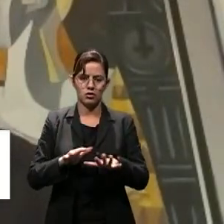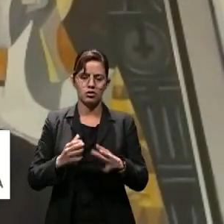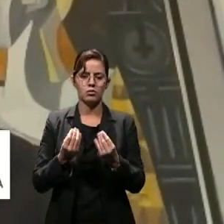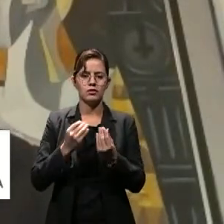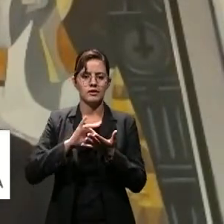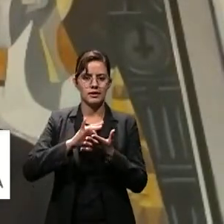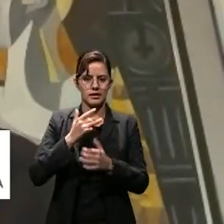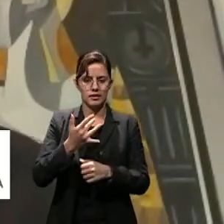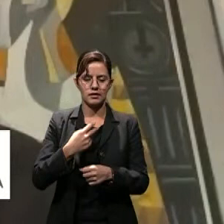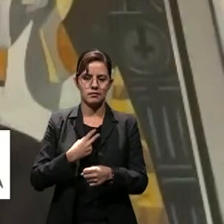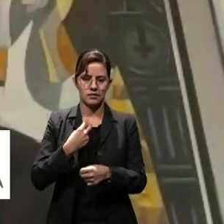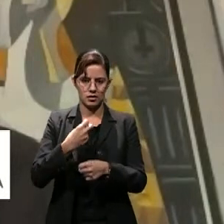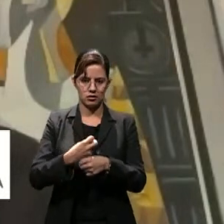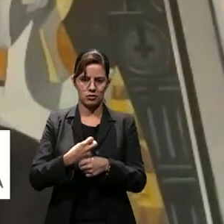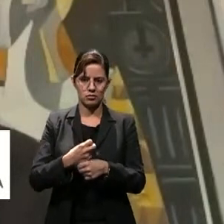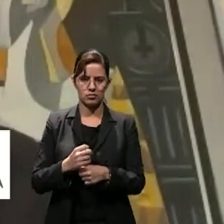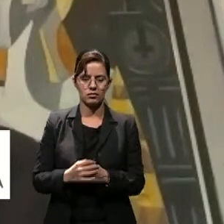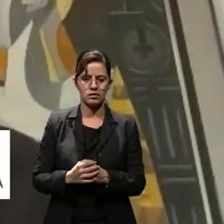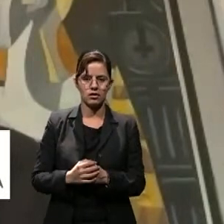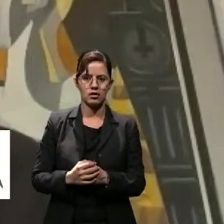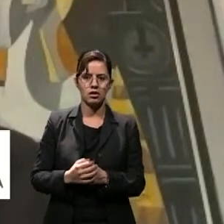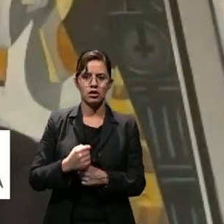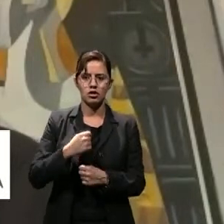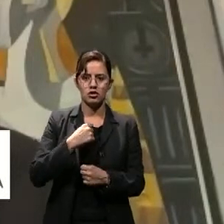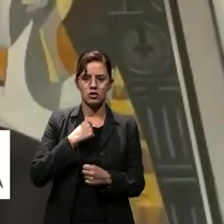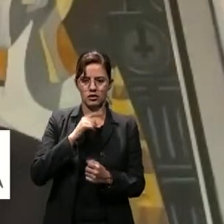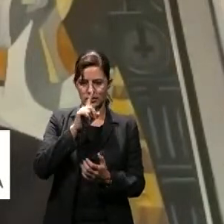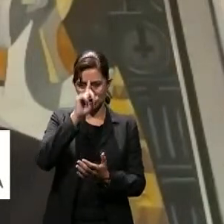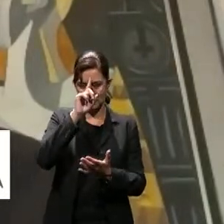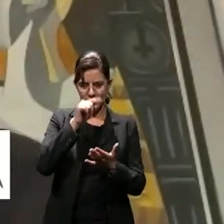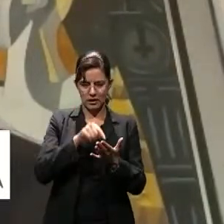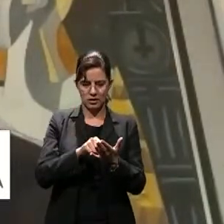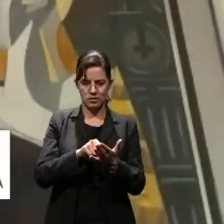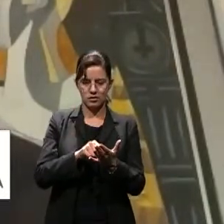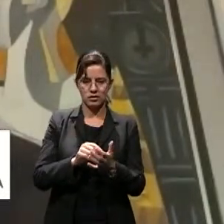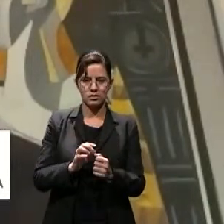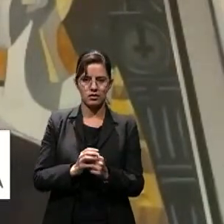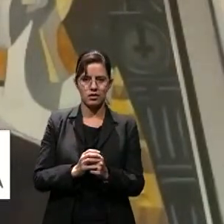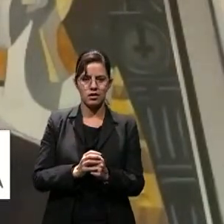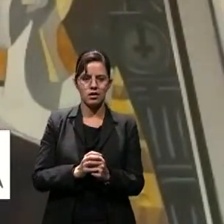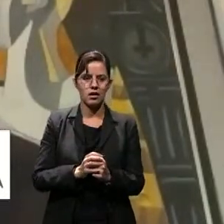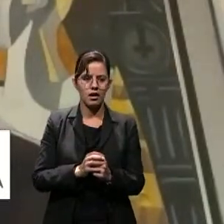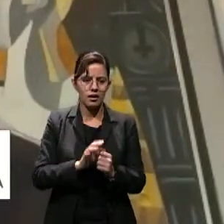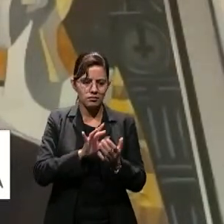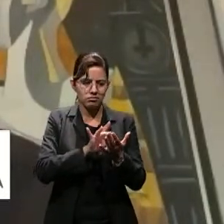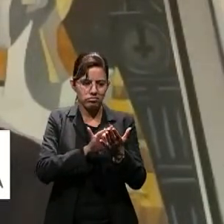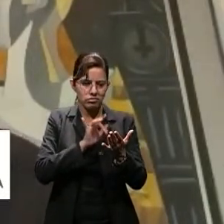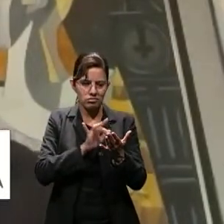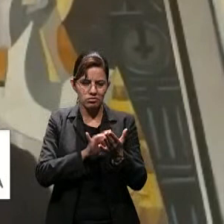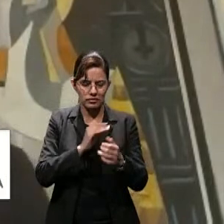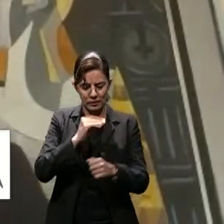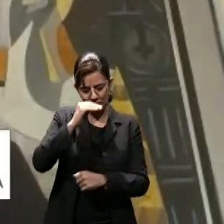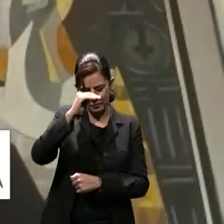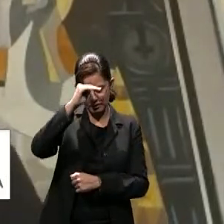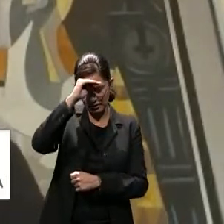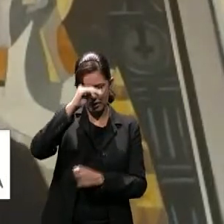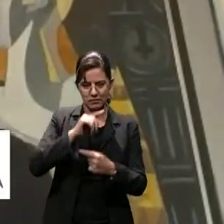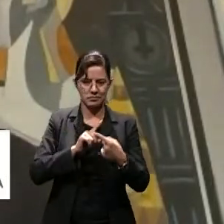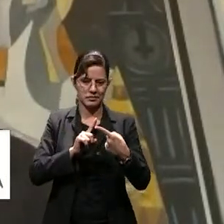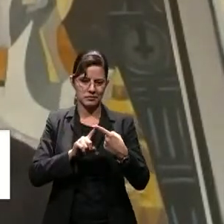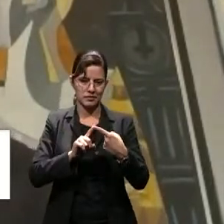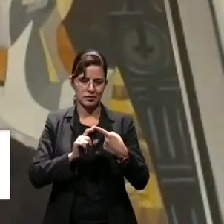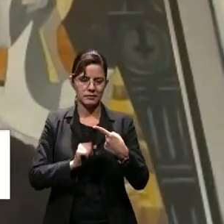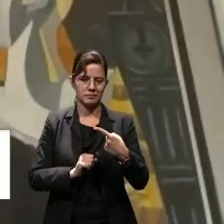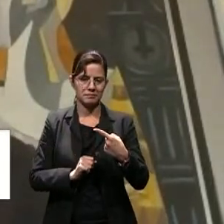very fruitful. I thank you so much for inviting me. What I would like to do is share 2